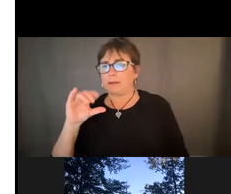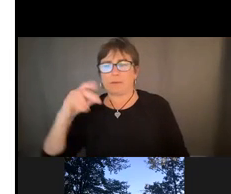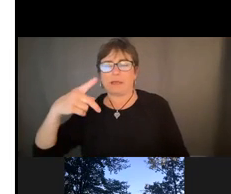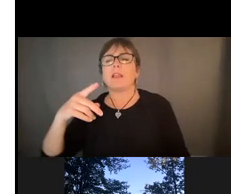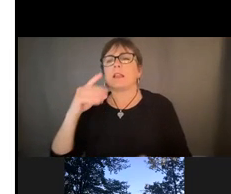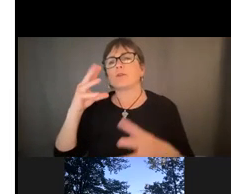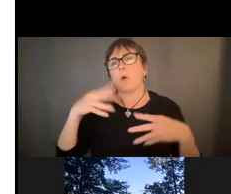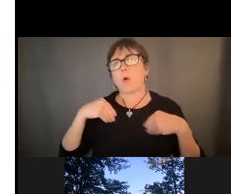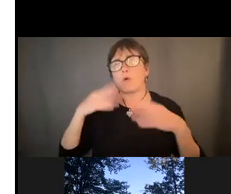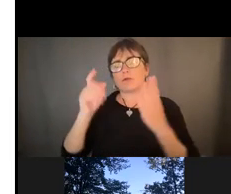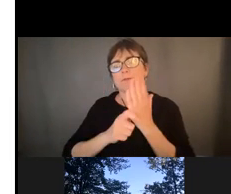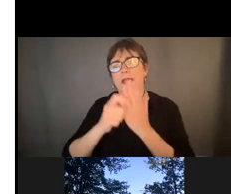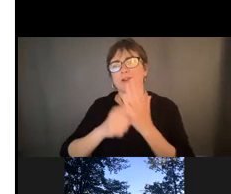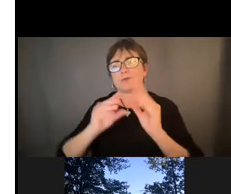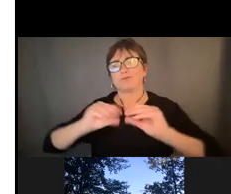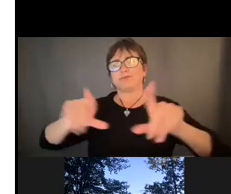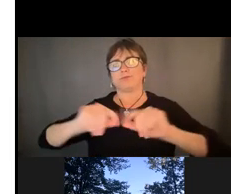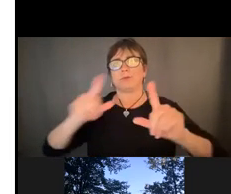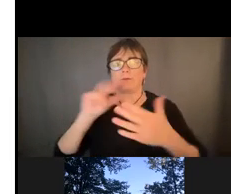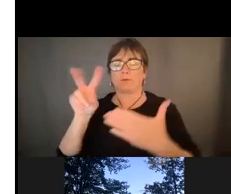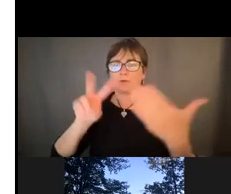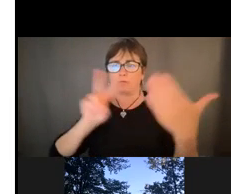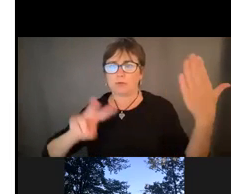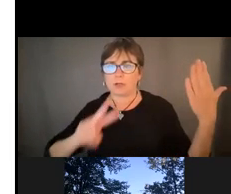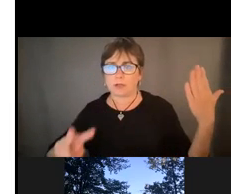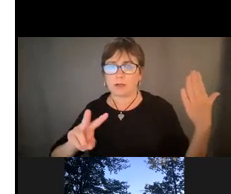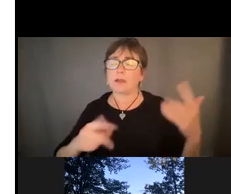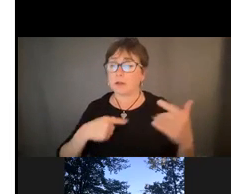And they've been doing some updates on it as well.